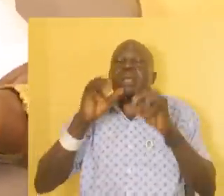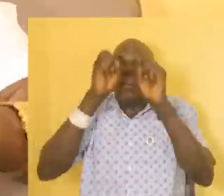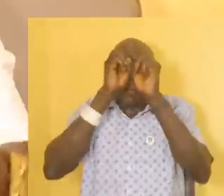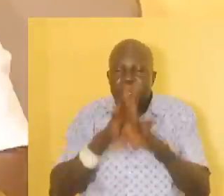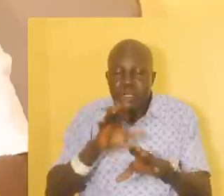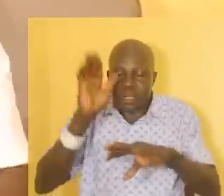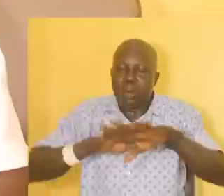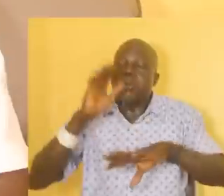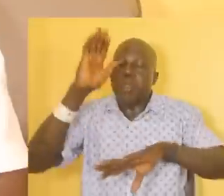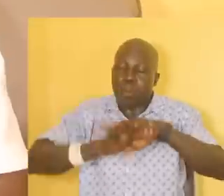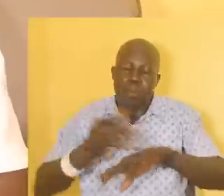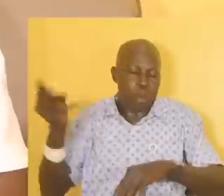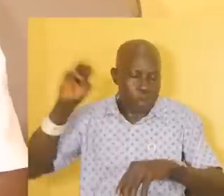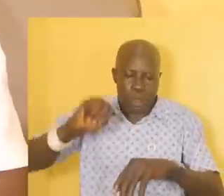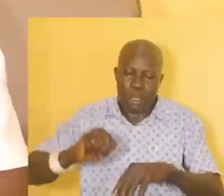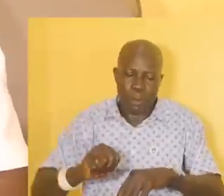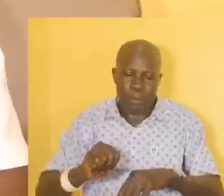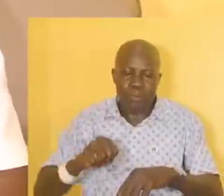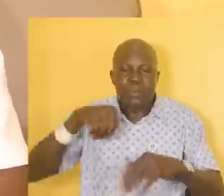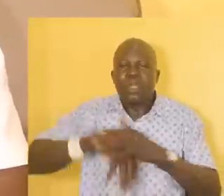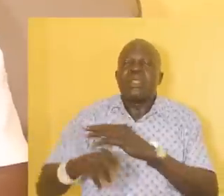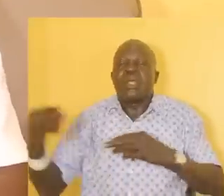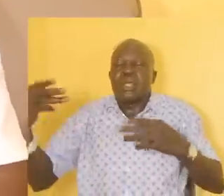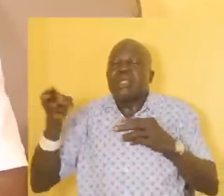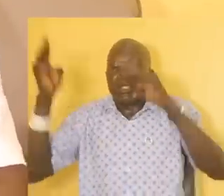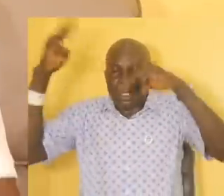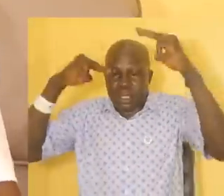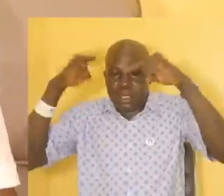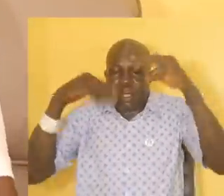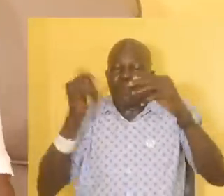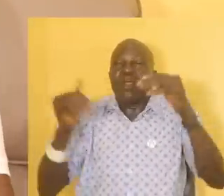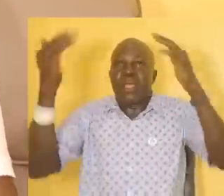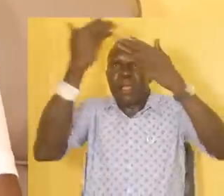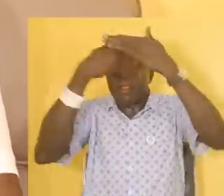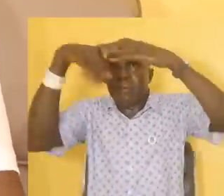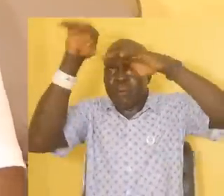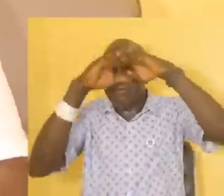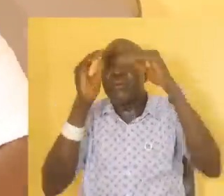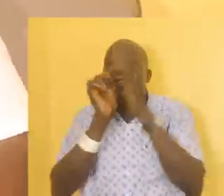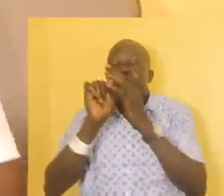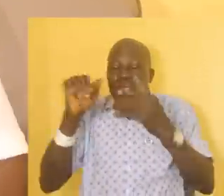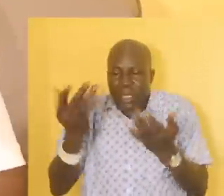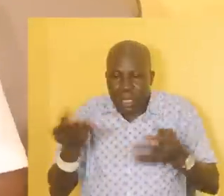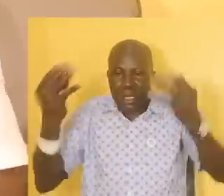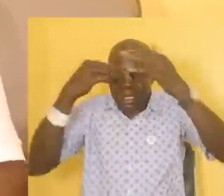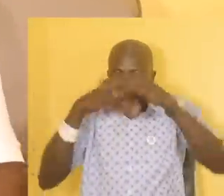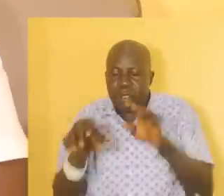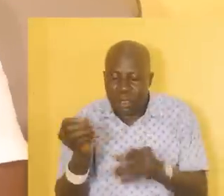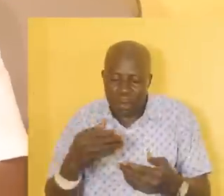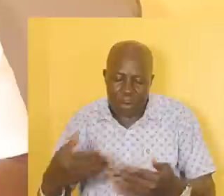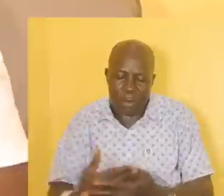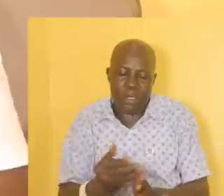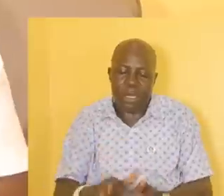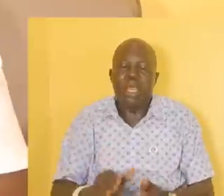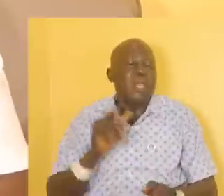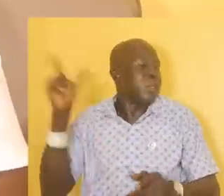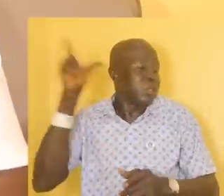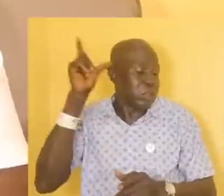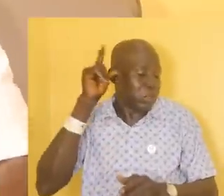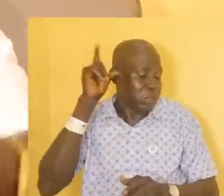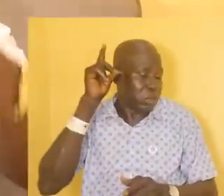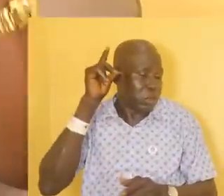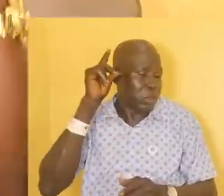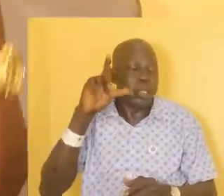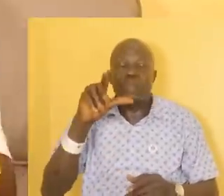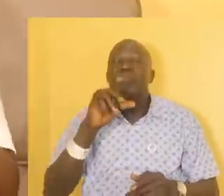For due of blessings to fall on them. Iriti on what? There is due of heaven. Iriti le what? Dread of from God. Listen